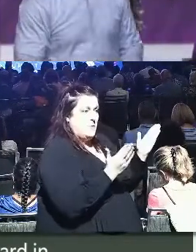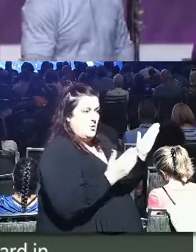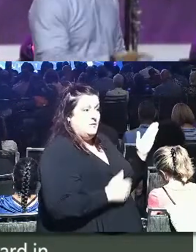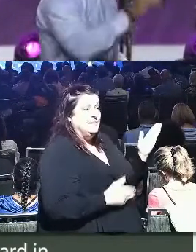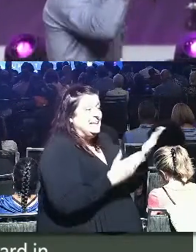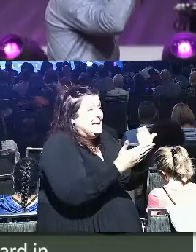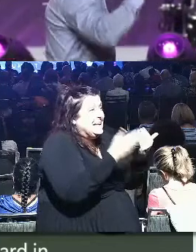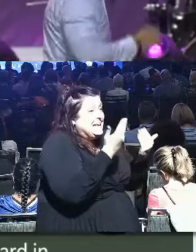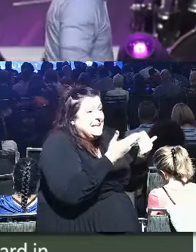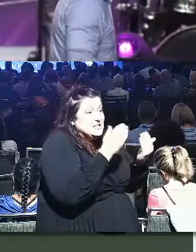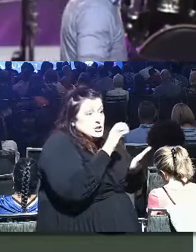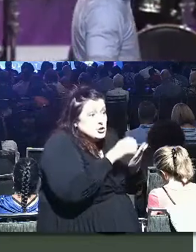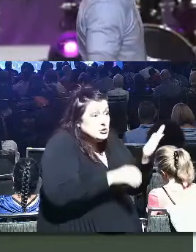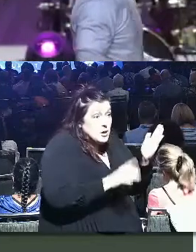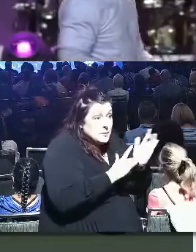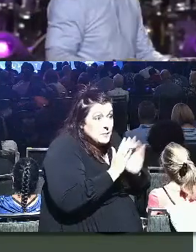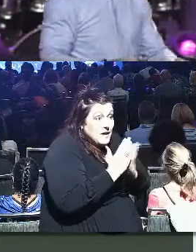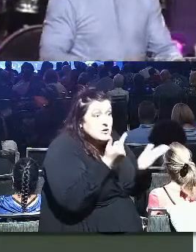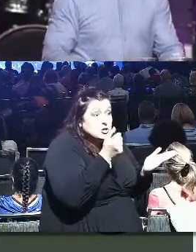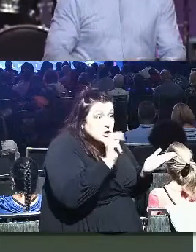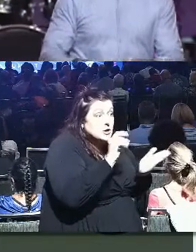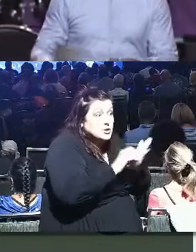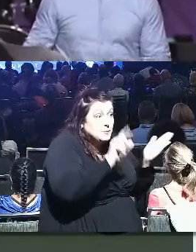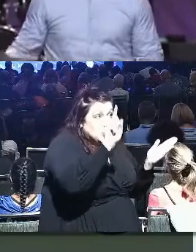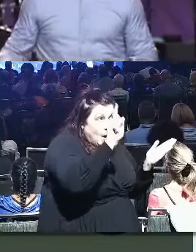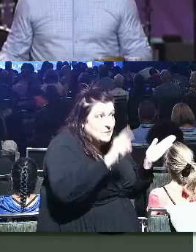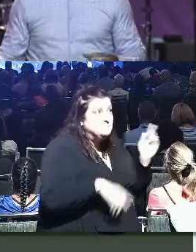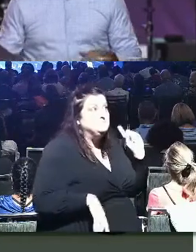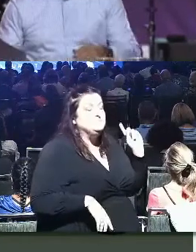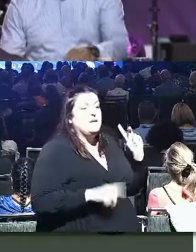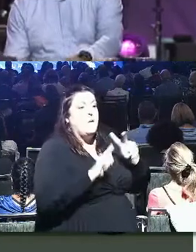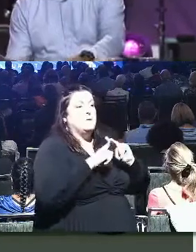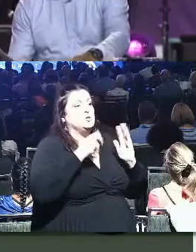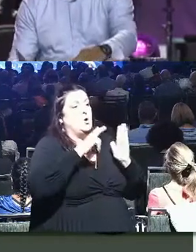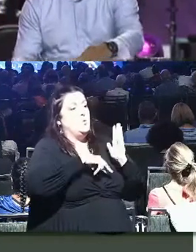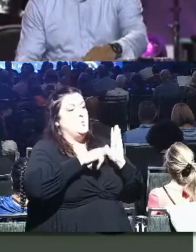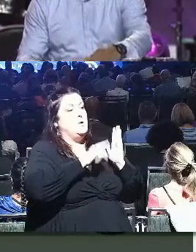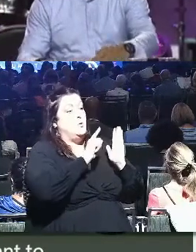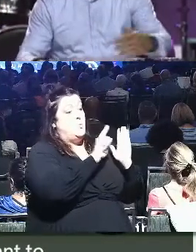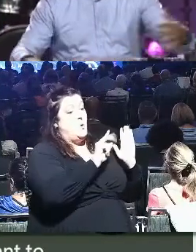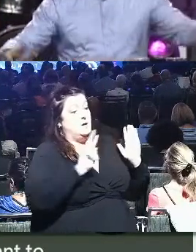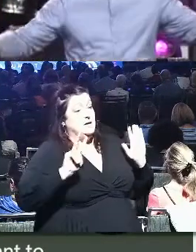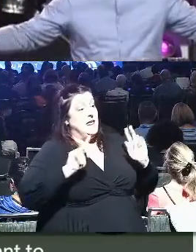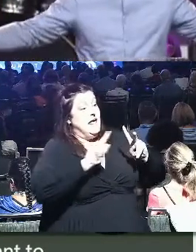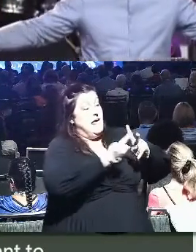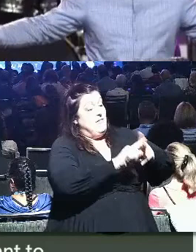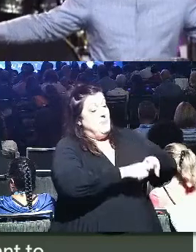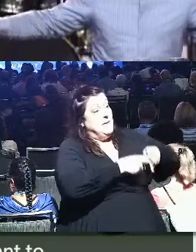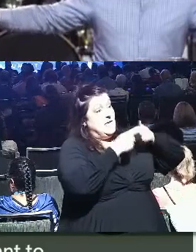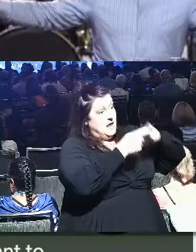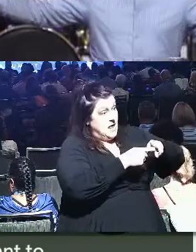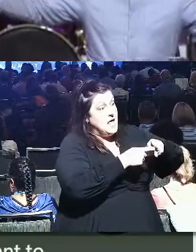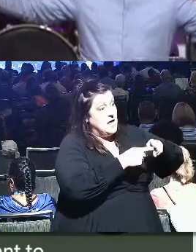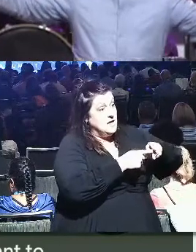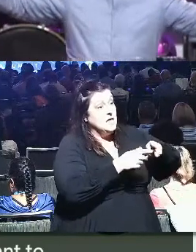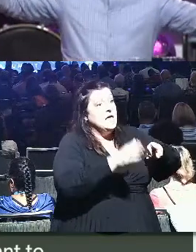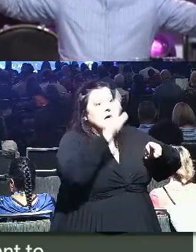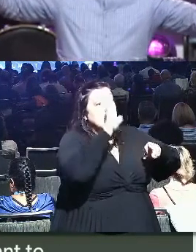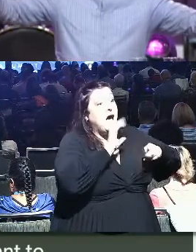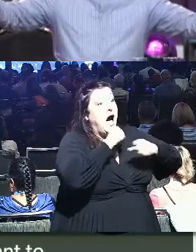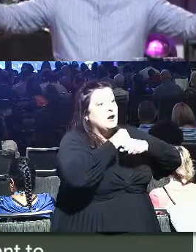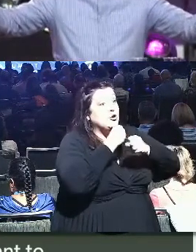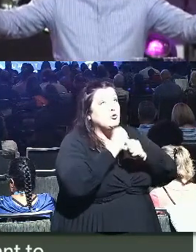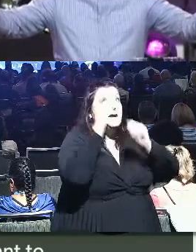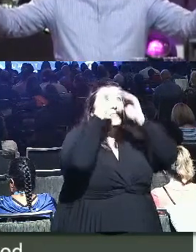to find in your Bible, Genesis chapter 1. And so I want to begin reading here in verses 1 and 2. In the beginning, God created